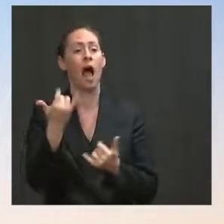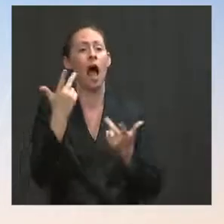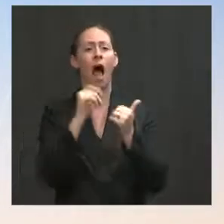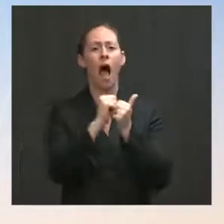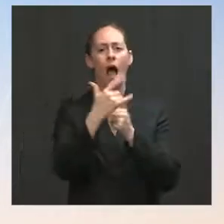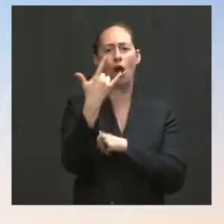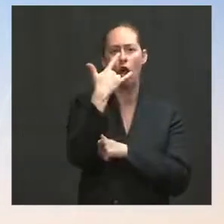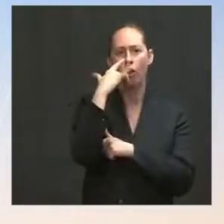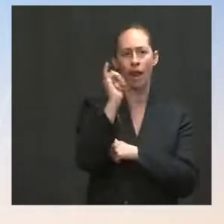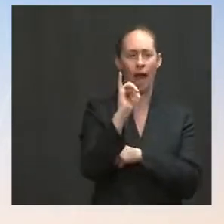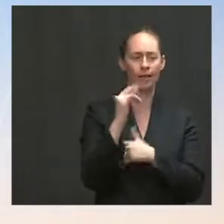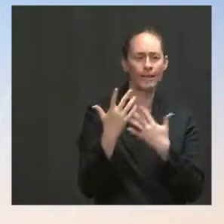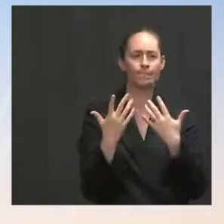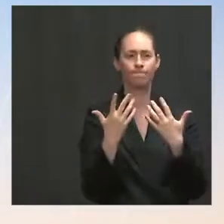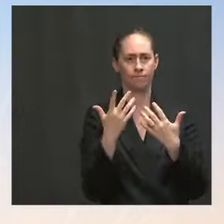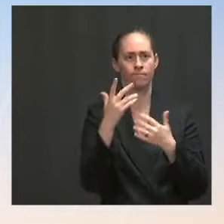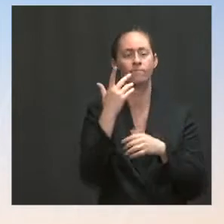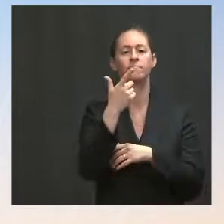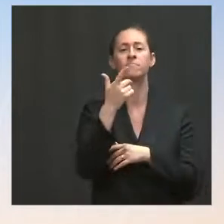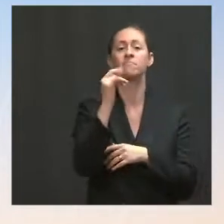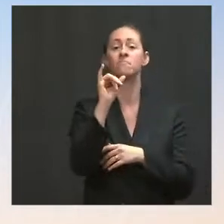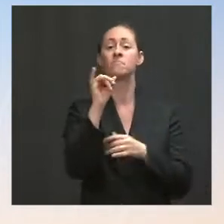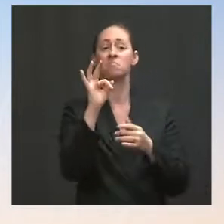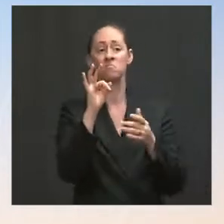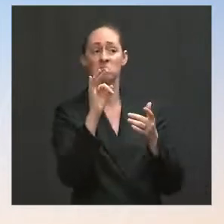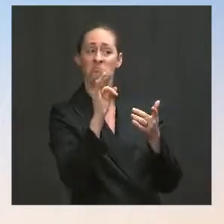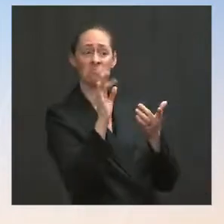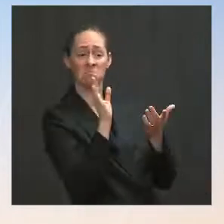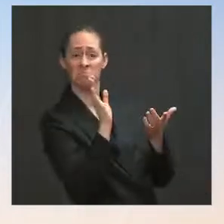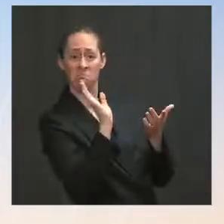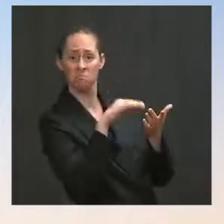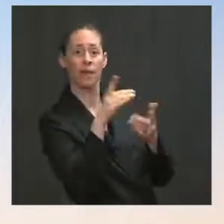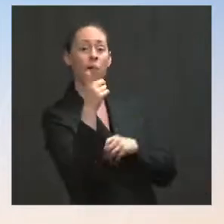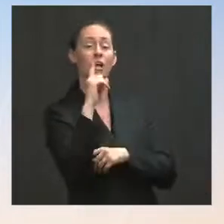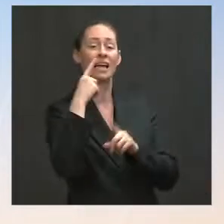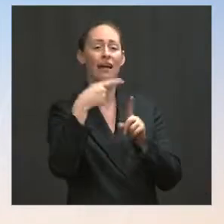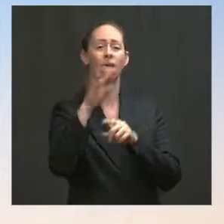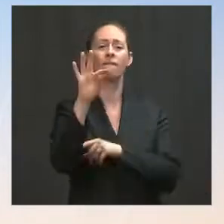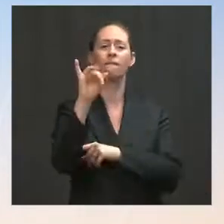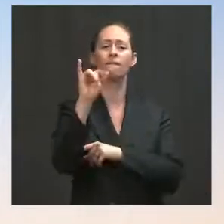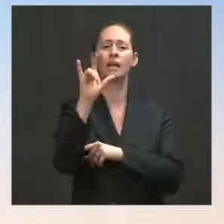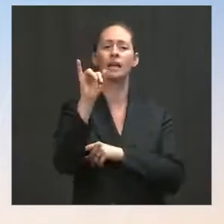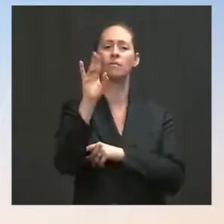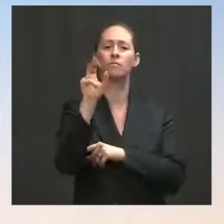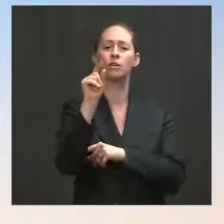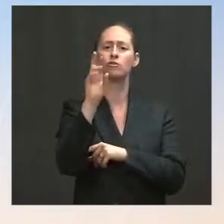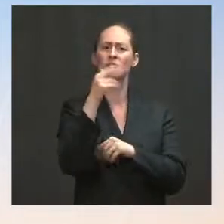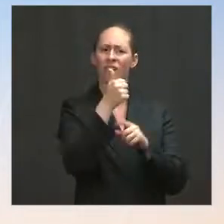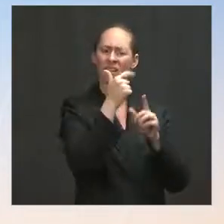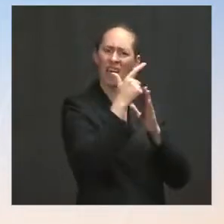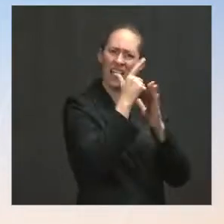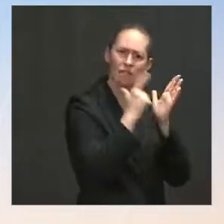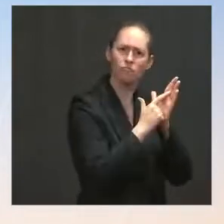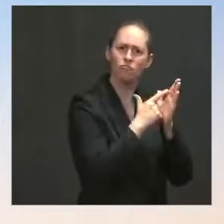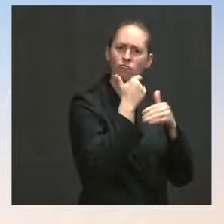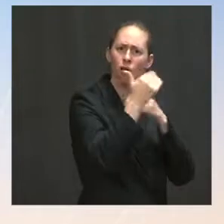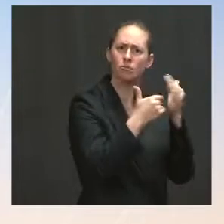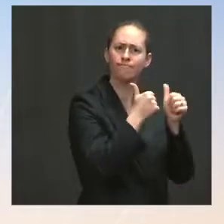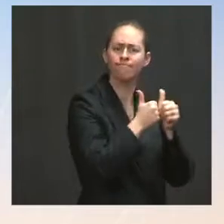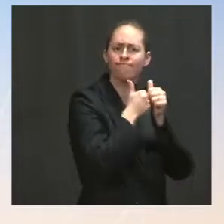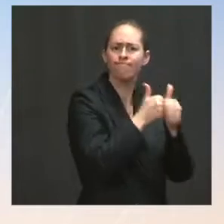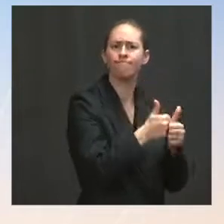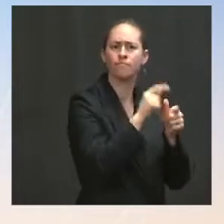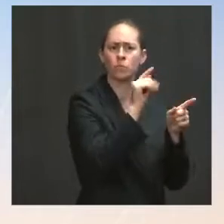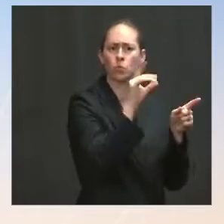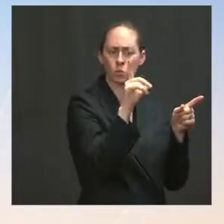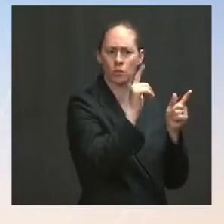the filibuster is a legislative process tool, an important one that warrants debate, but determination about making changes will be made by members